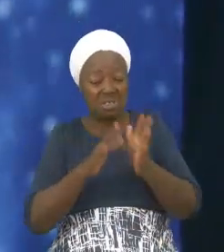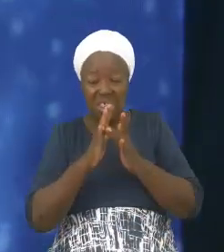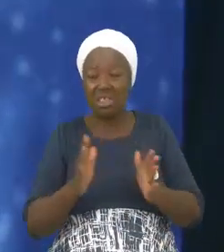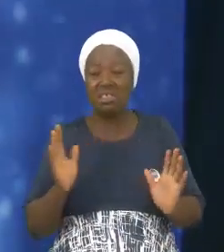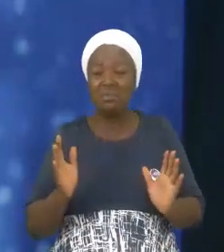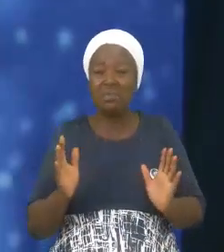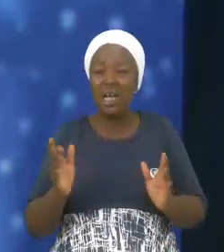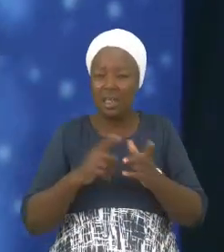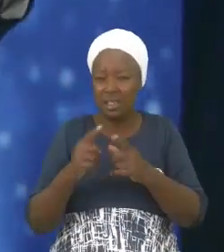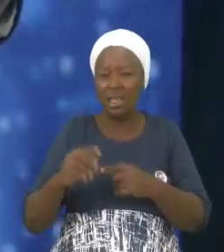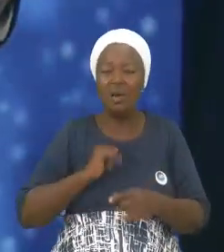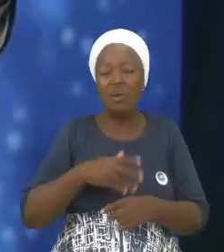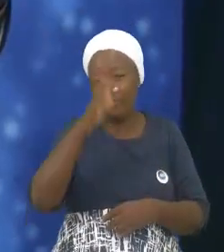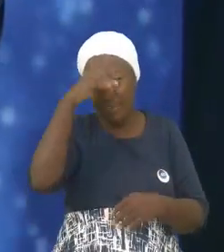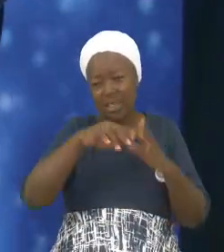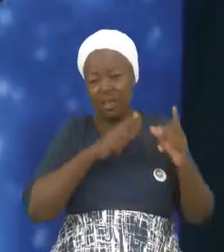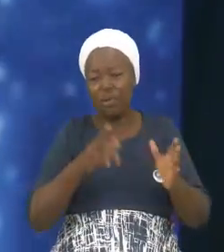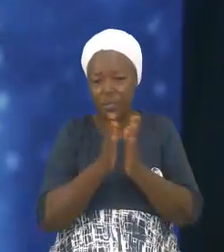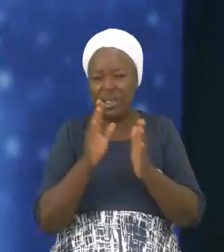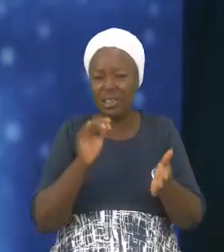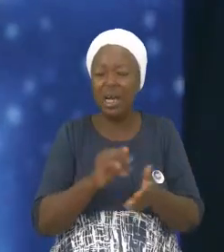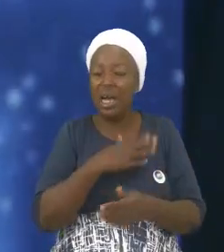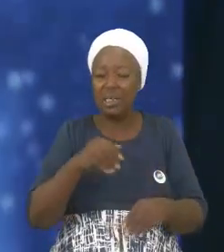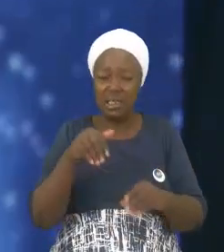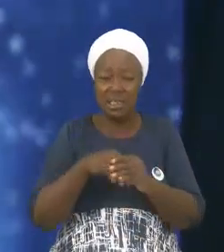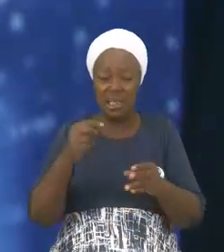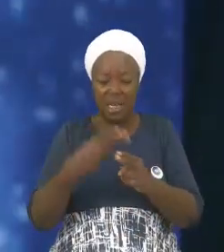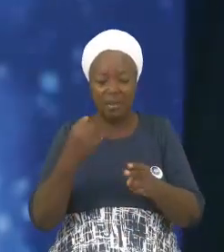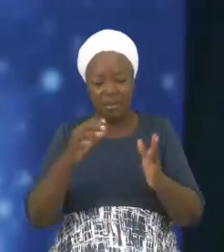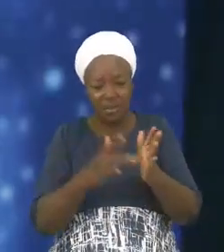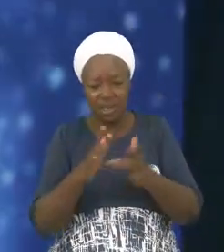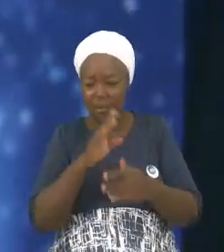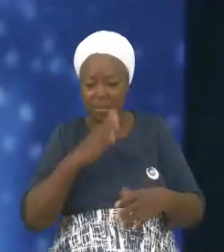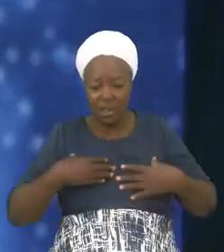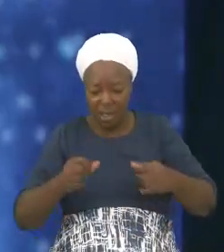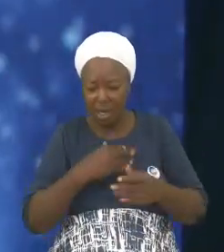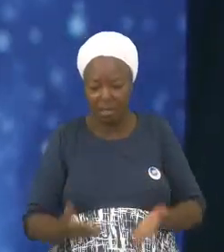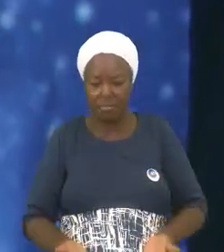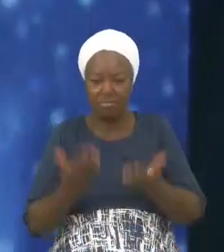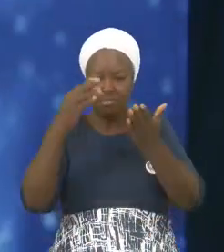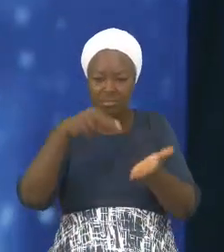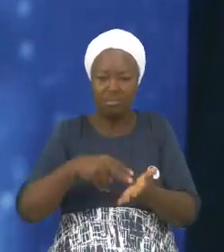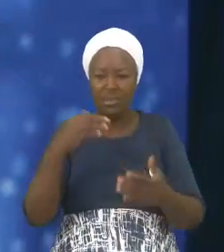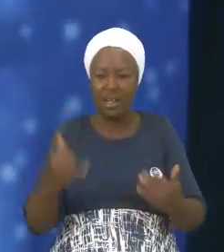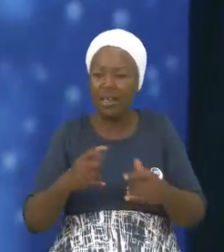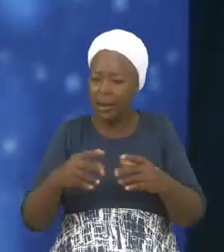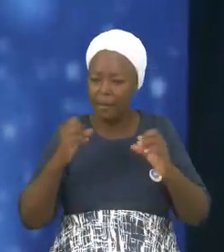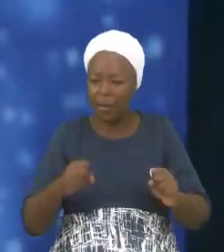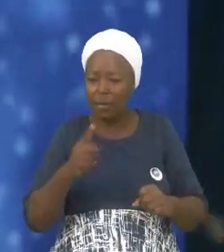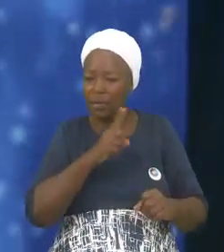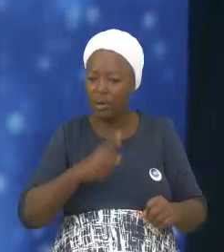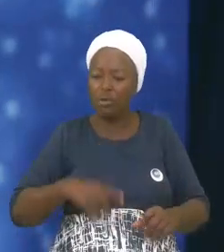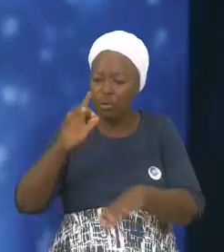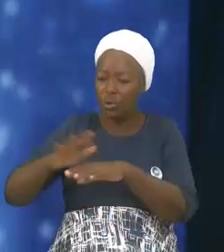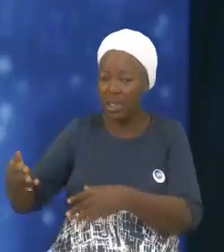name of Jesus, be healed and get up now. And the power of God struck her there. Nobody even went there.